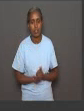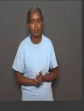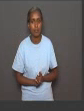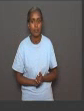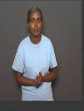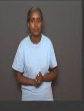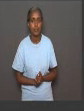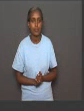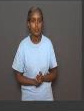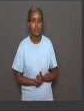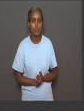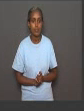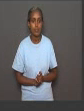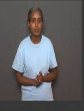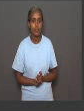1,500.